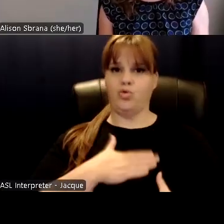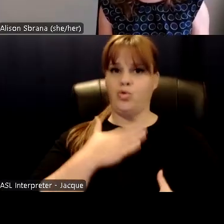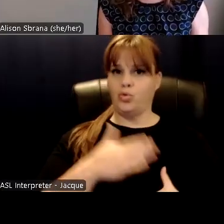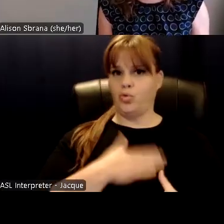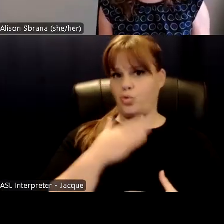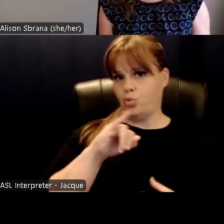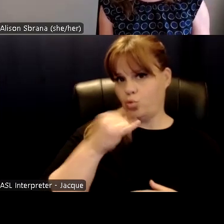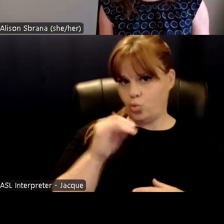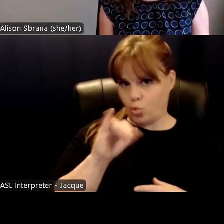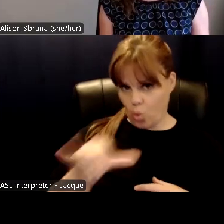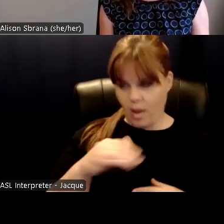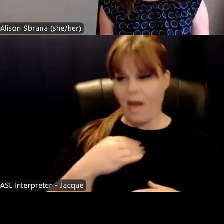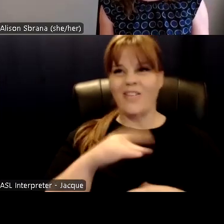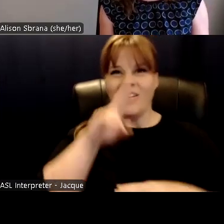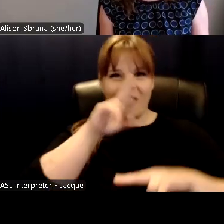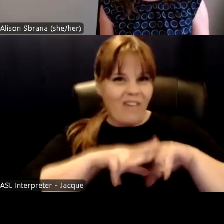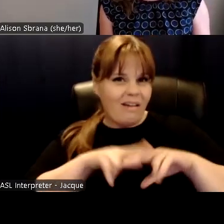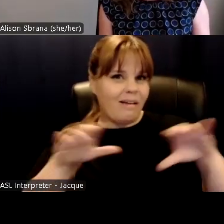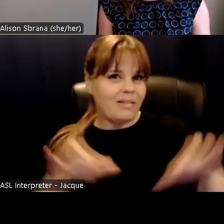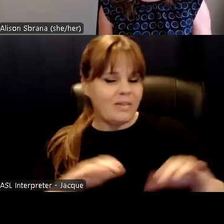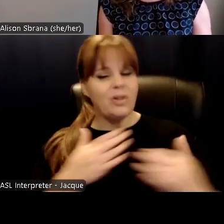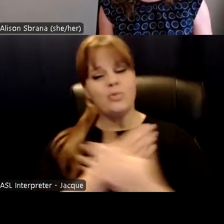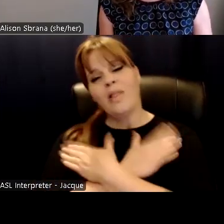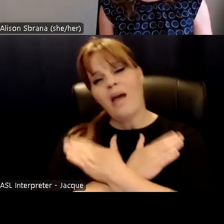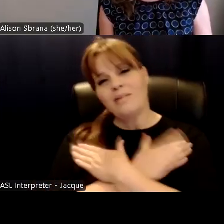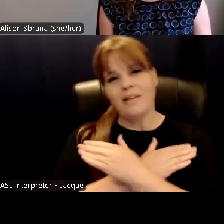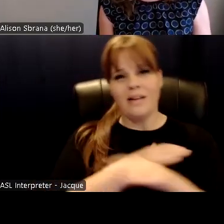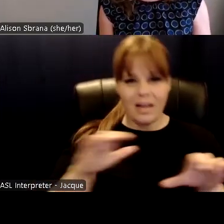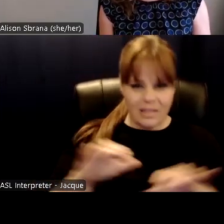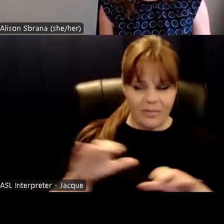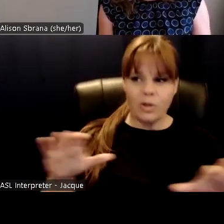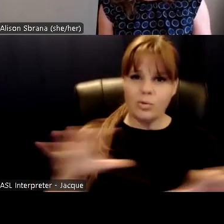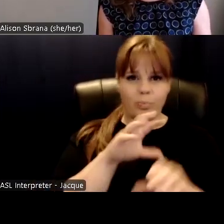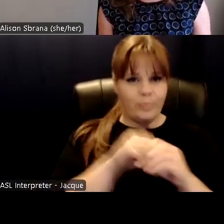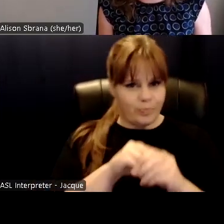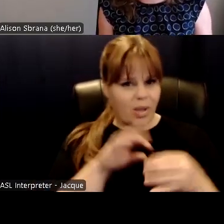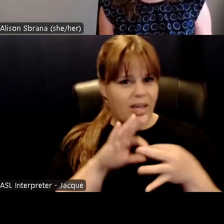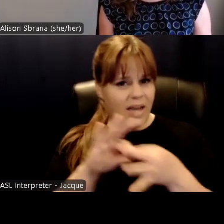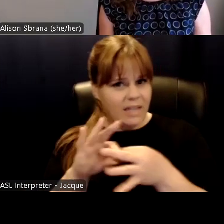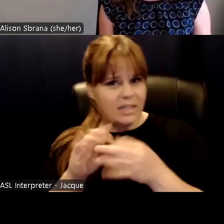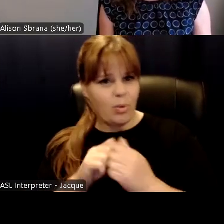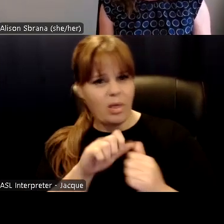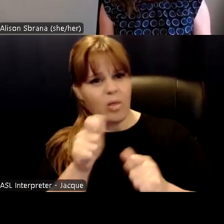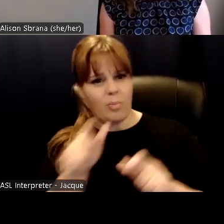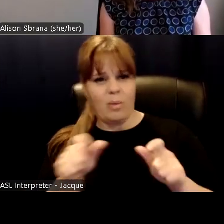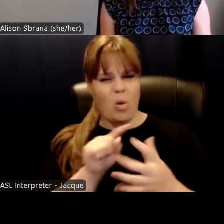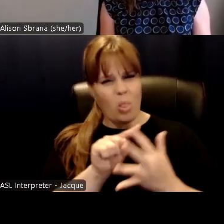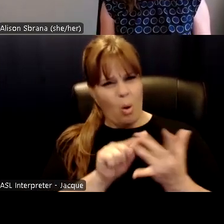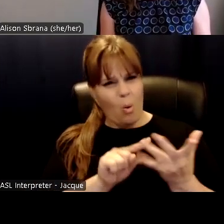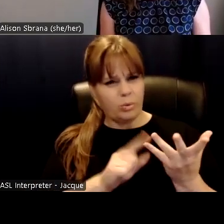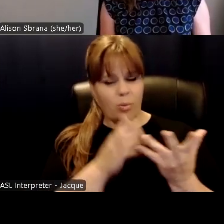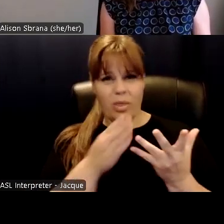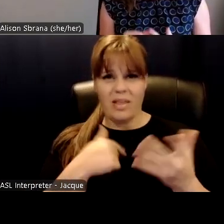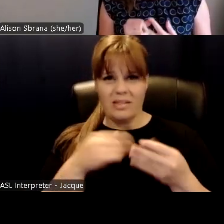having relaxing activities that we can participate in, and connecting with other people. And those were things that I lost due to